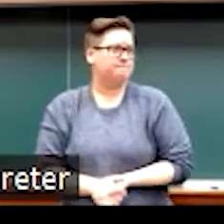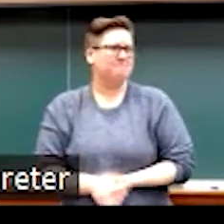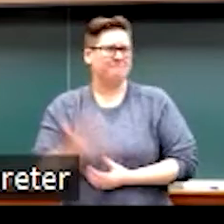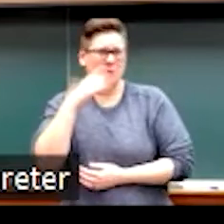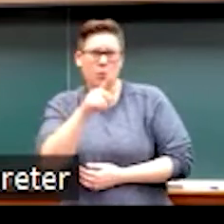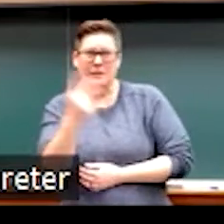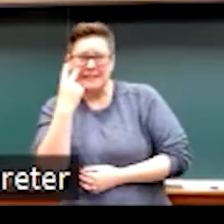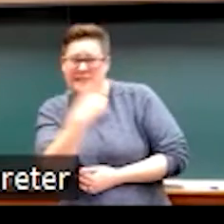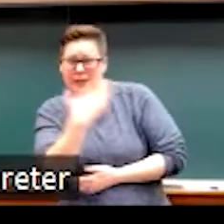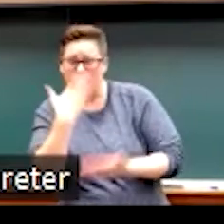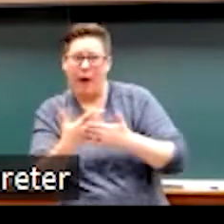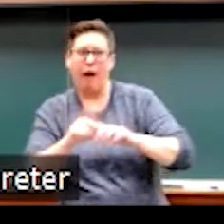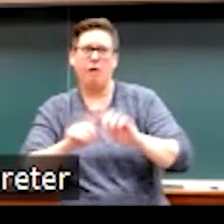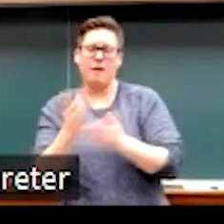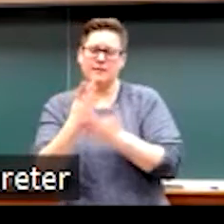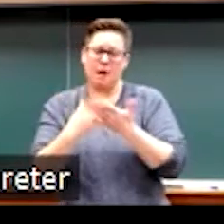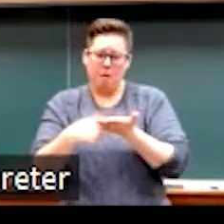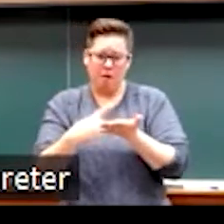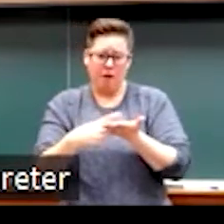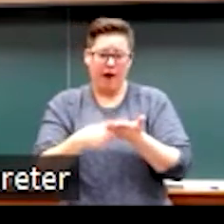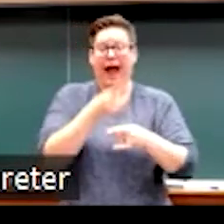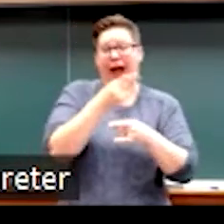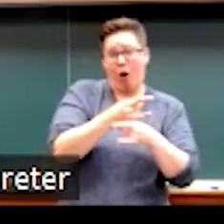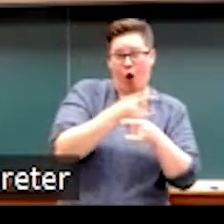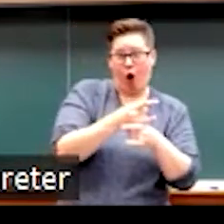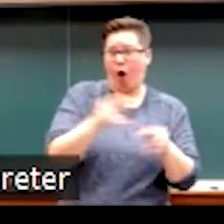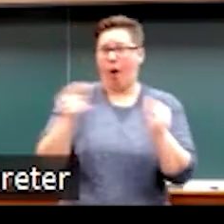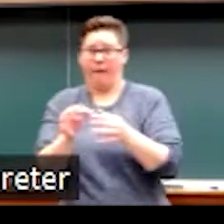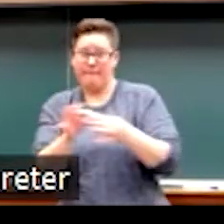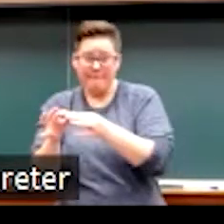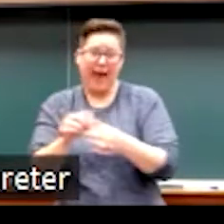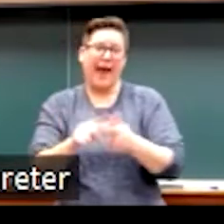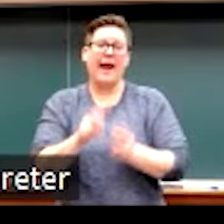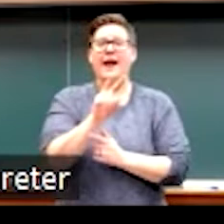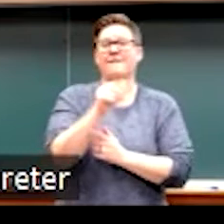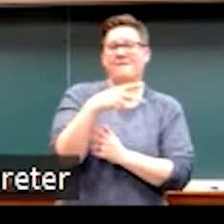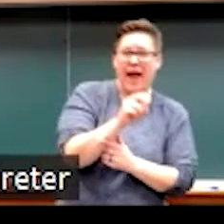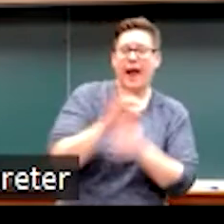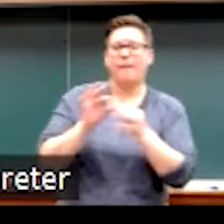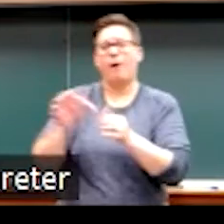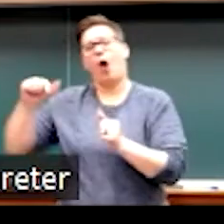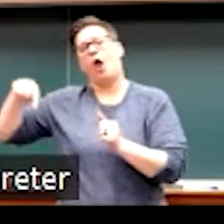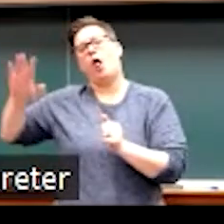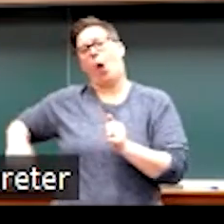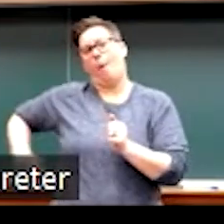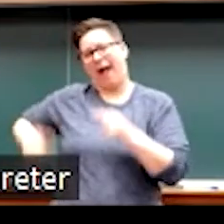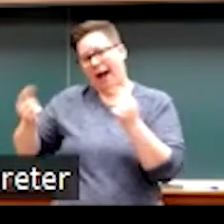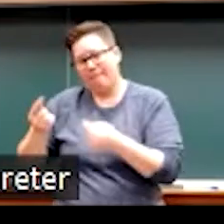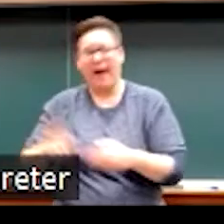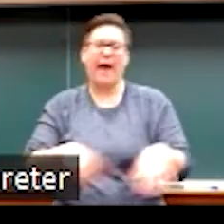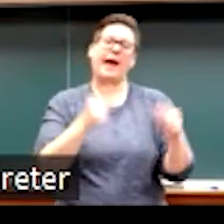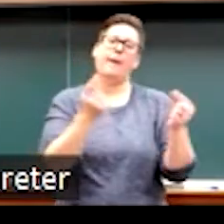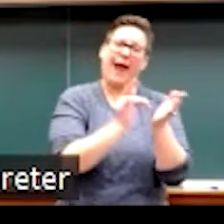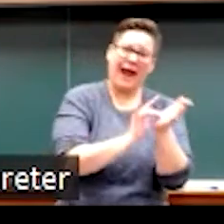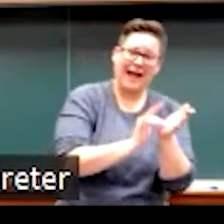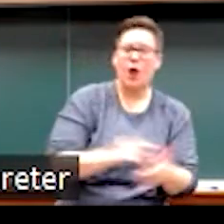see that, but some refer to relations between alcohol and pain, vaping and low back pain, painkillers and